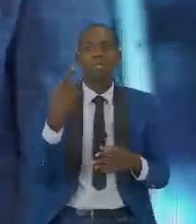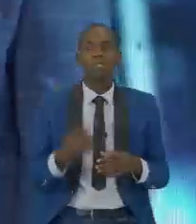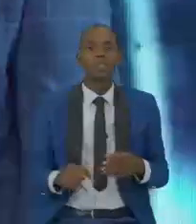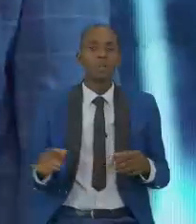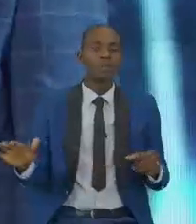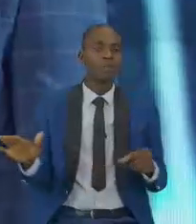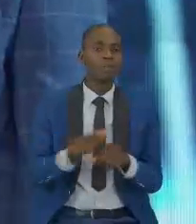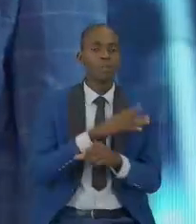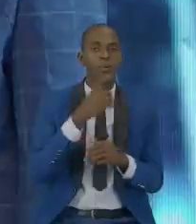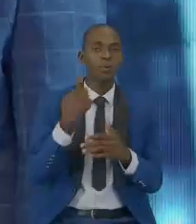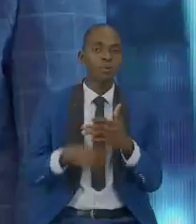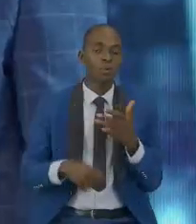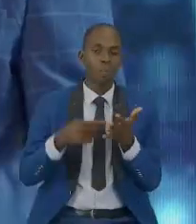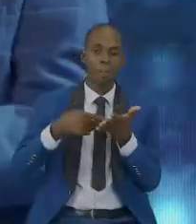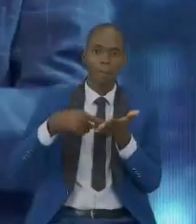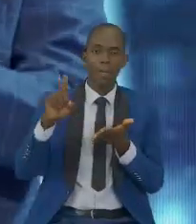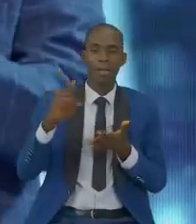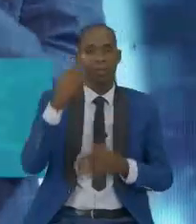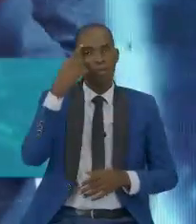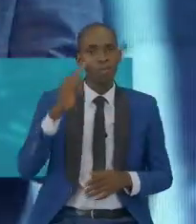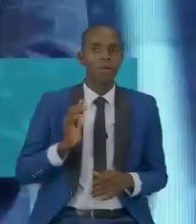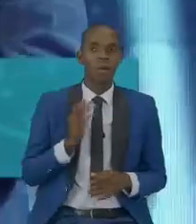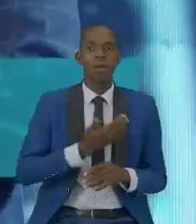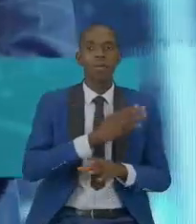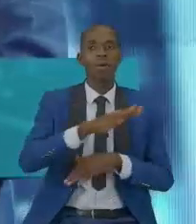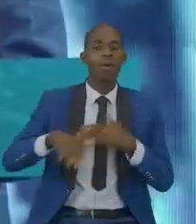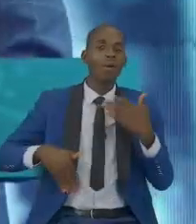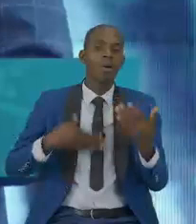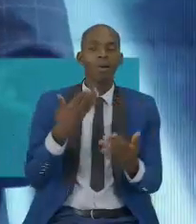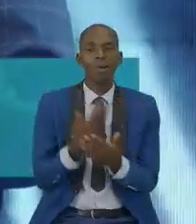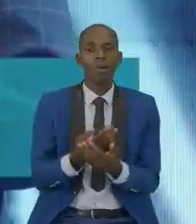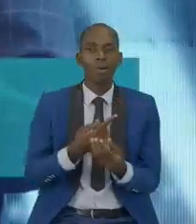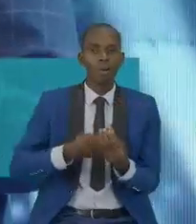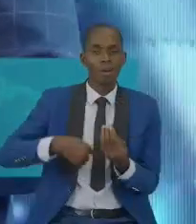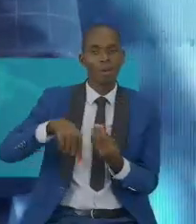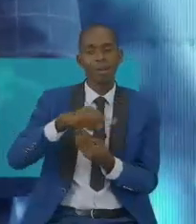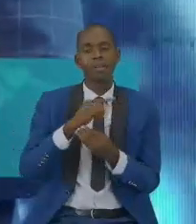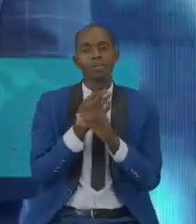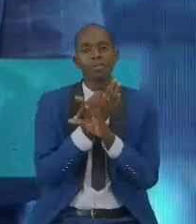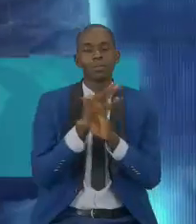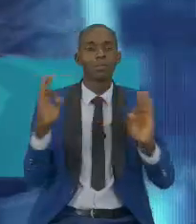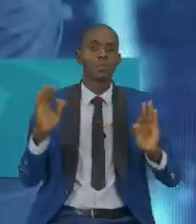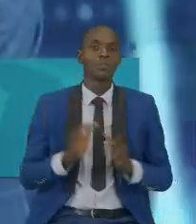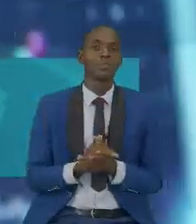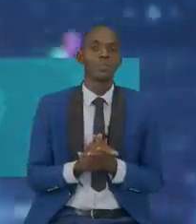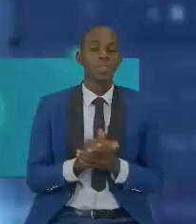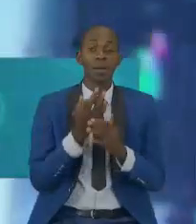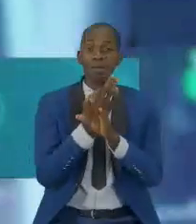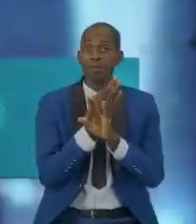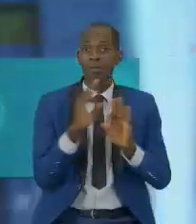price page for our all-round freedom.